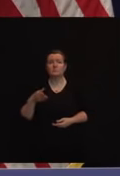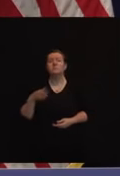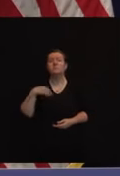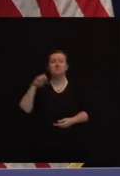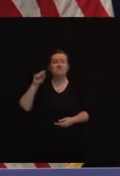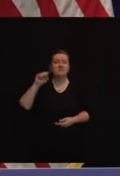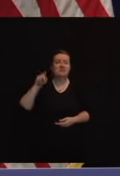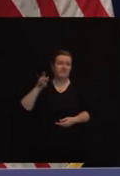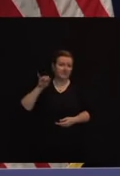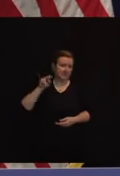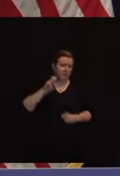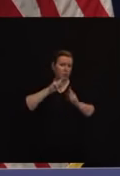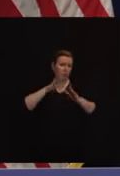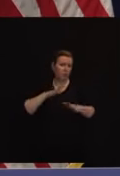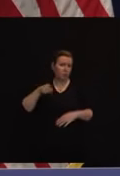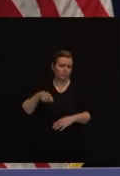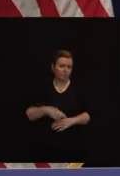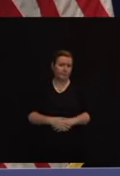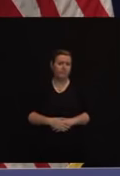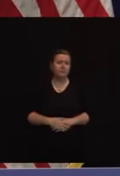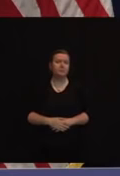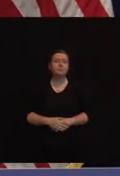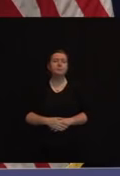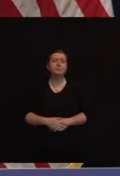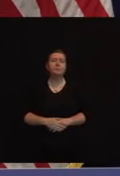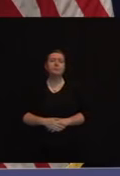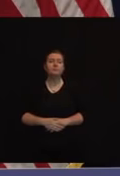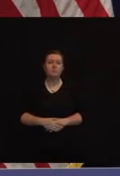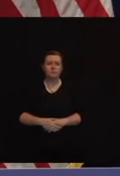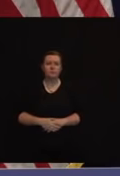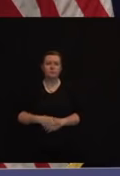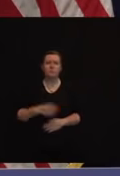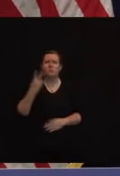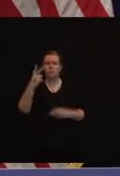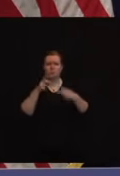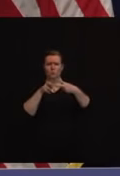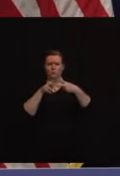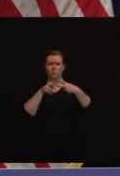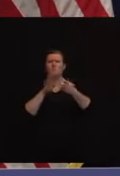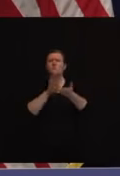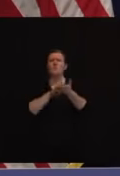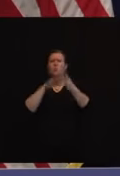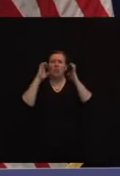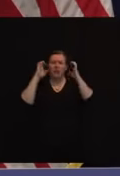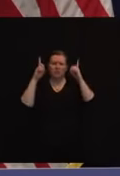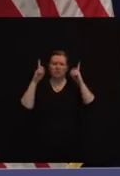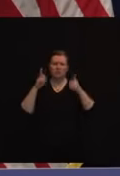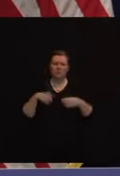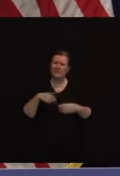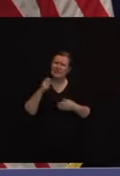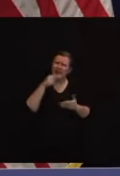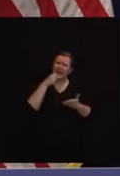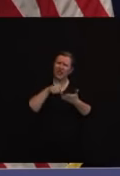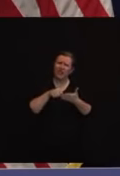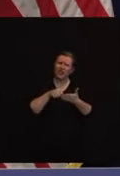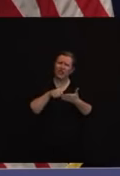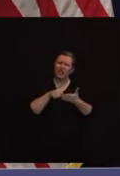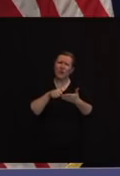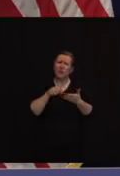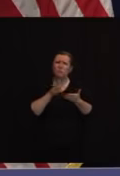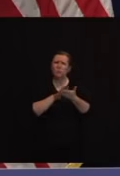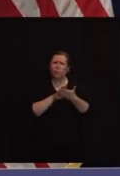Waretown. Two things on the education end. I understand you got a letter from the superintendents asking you if you